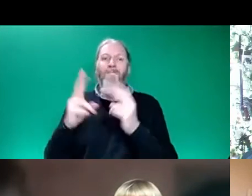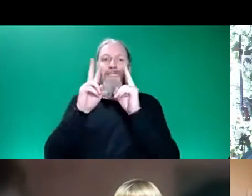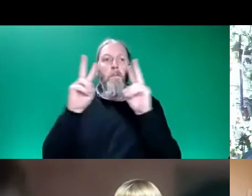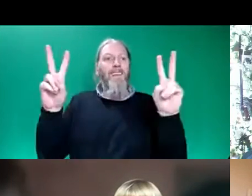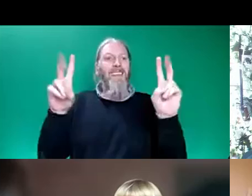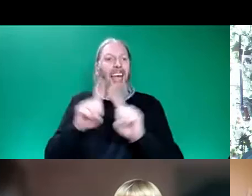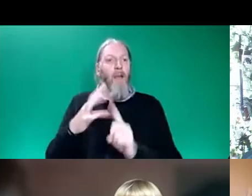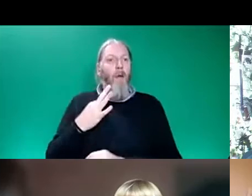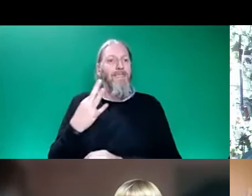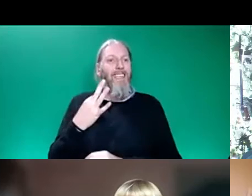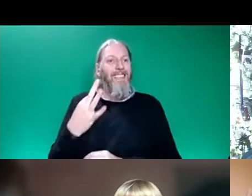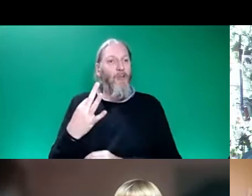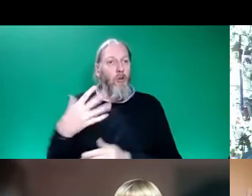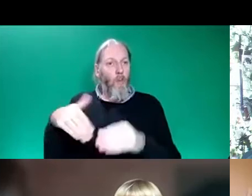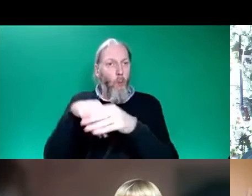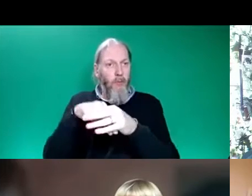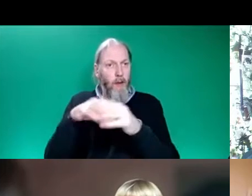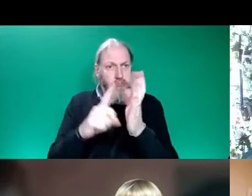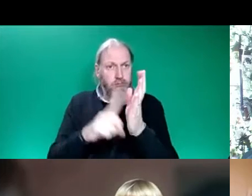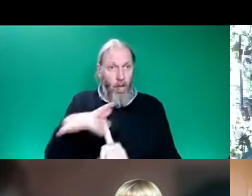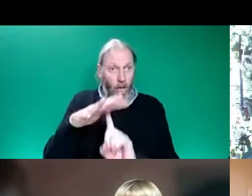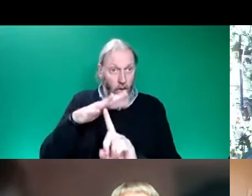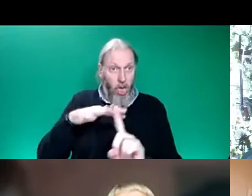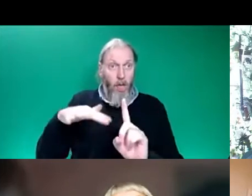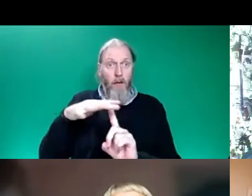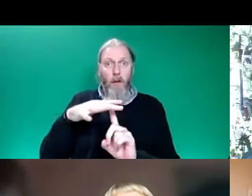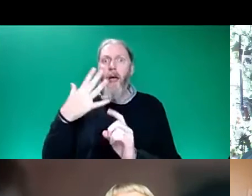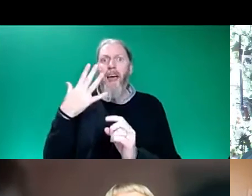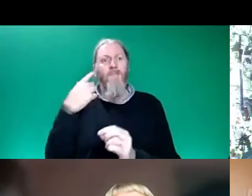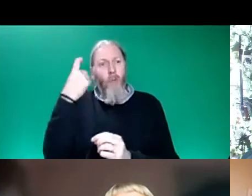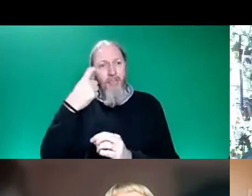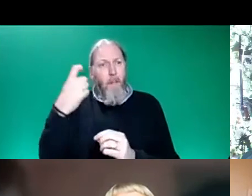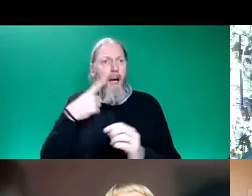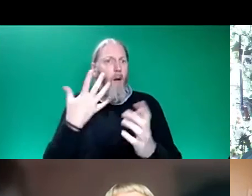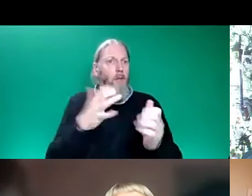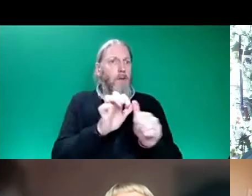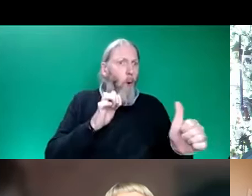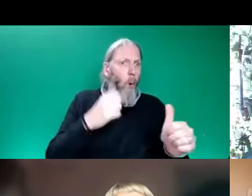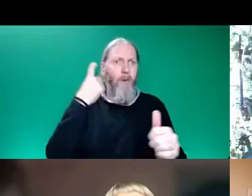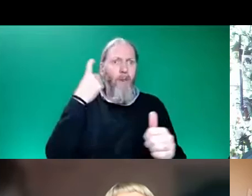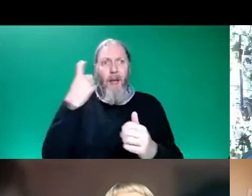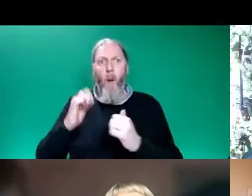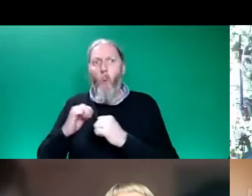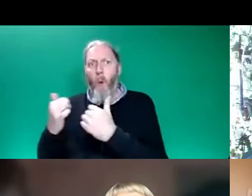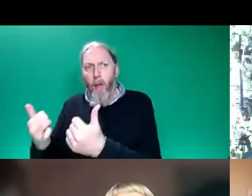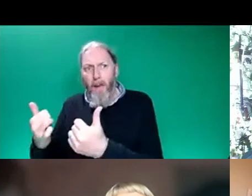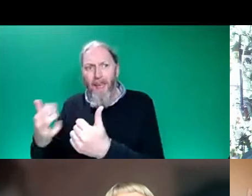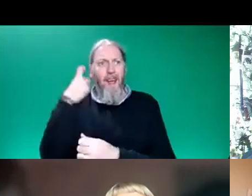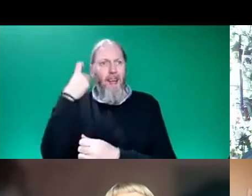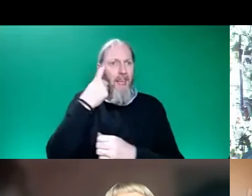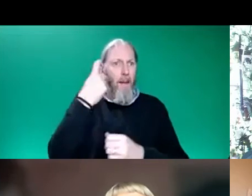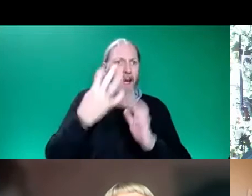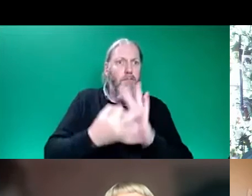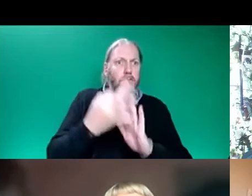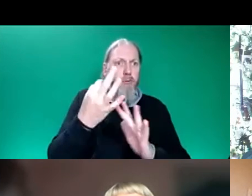of projects which, you know, to think across sport, to think across wellbeing, in particular around improving accessibility. A shout